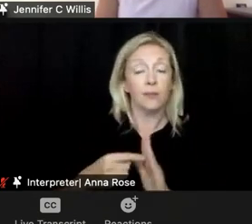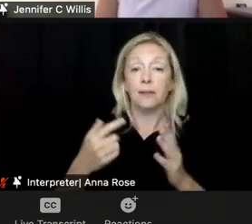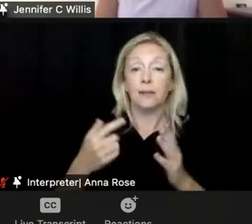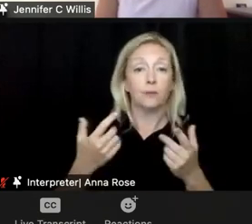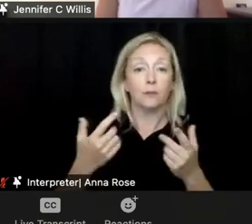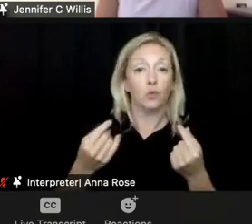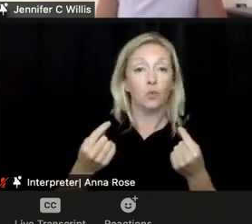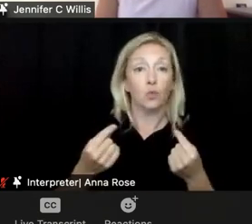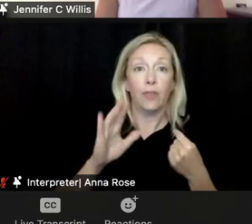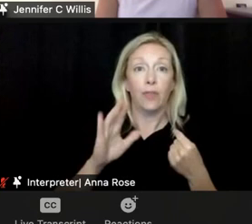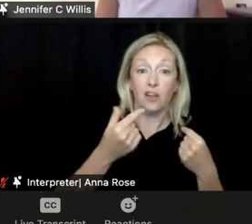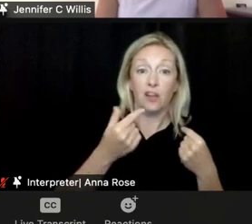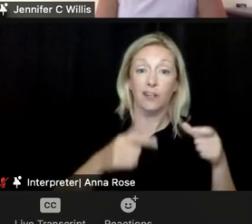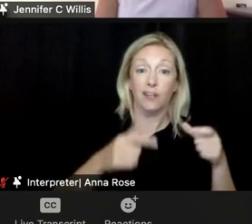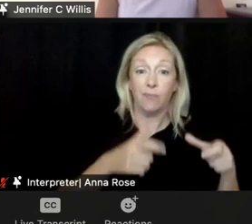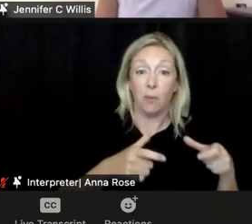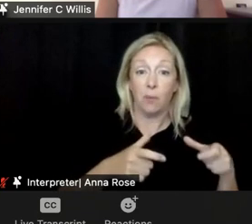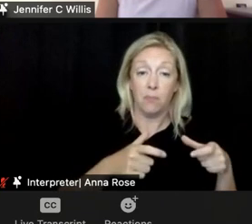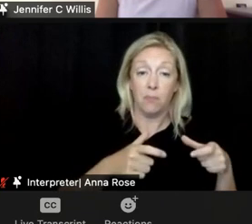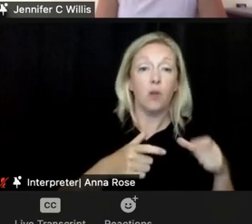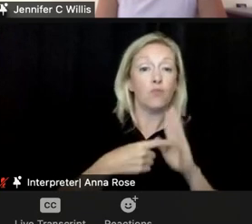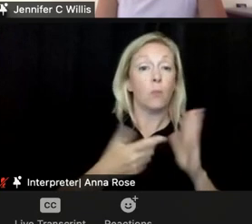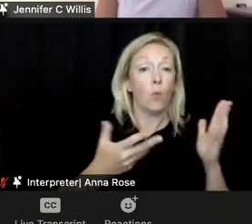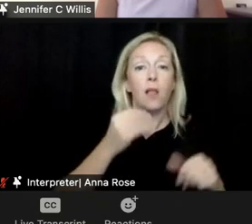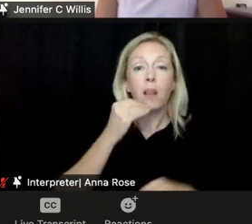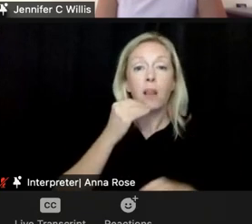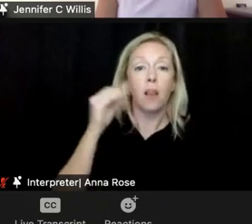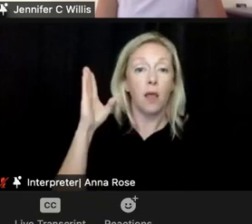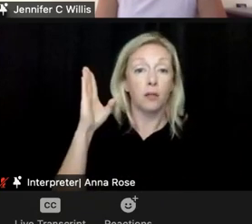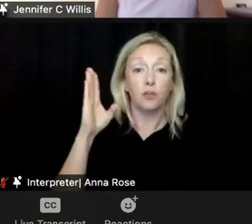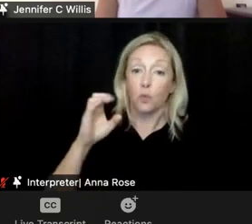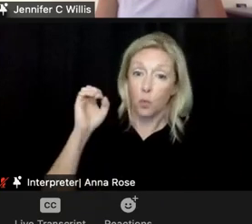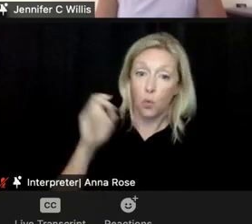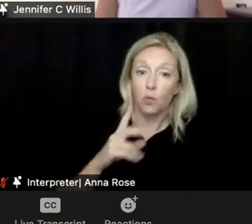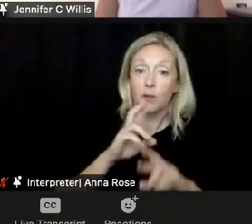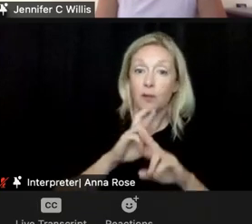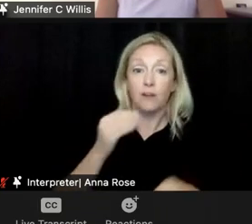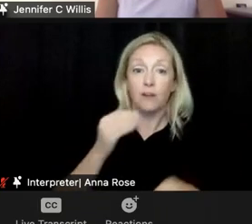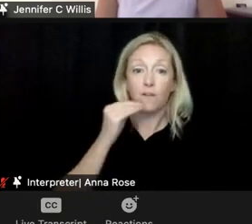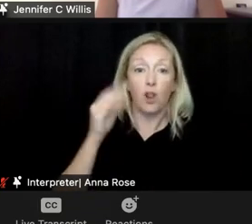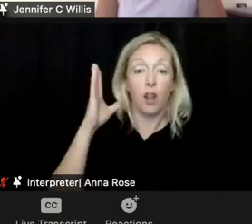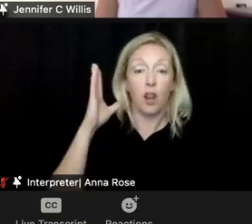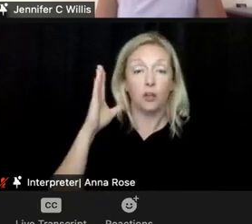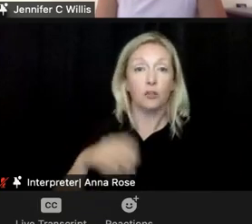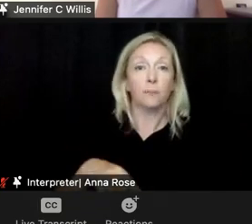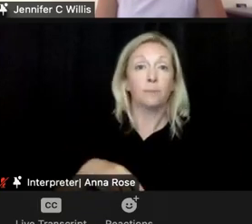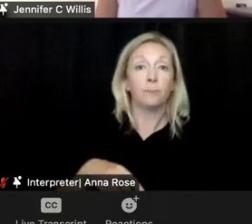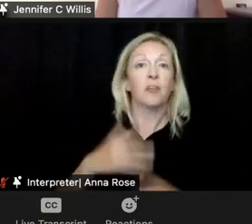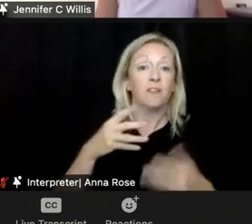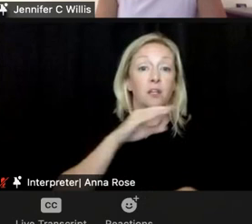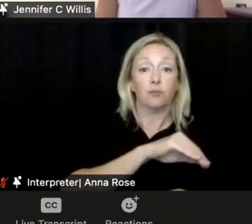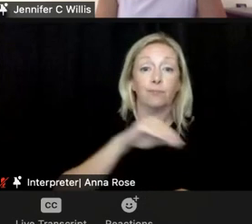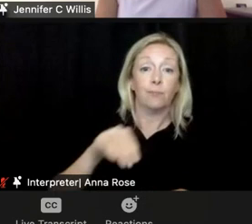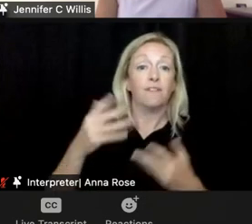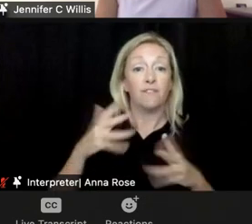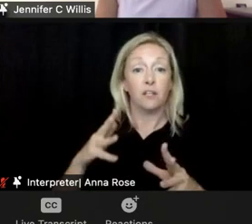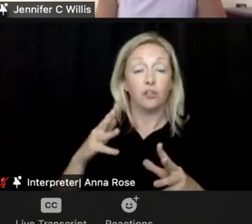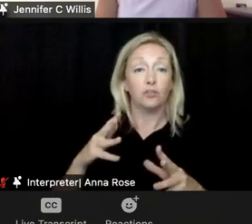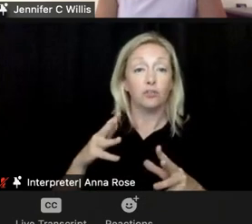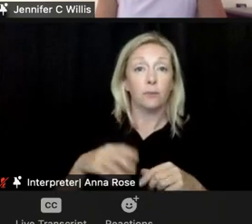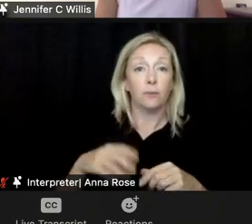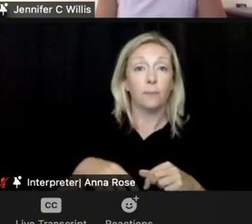time for lunch. Let's go get our lunch from the calendar, right? From the calendar box. And we put it in a finish box and we go and we see what's